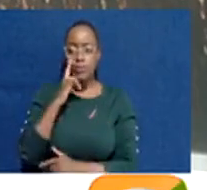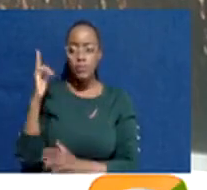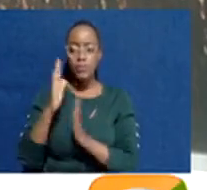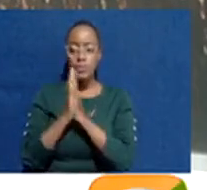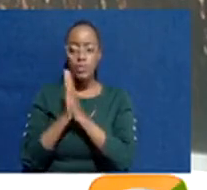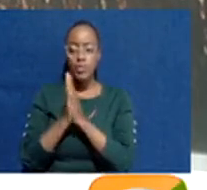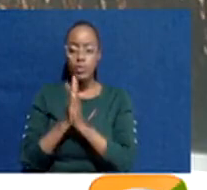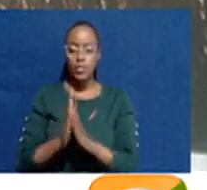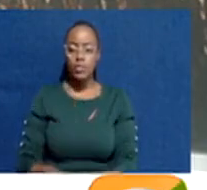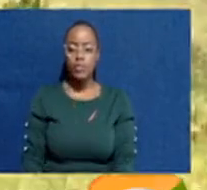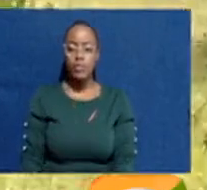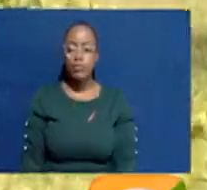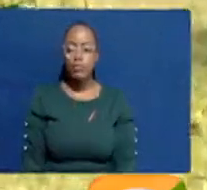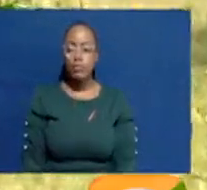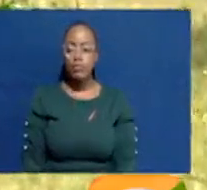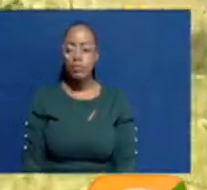more.